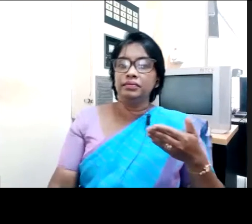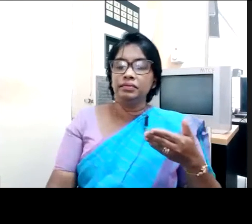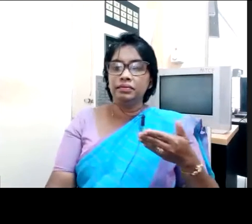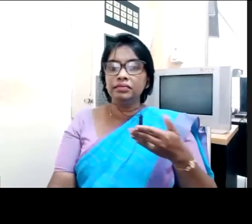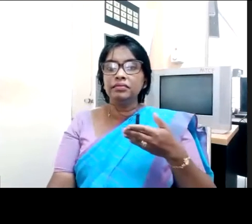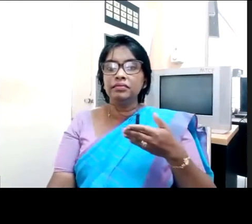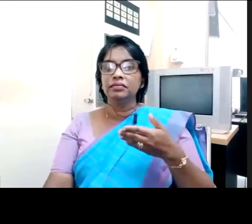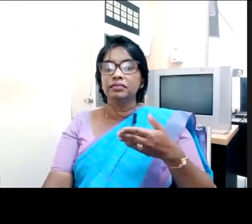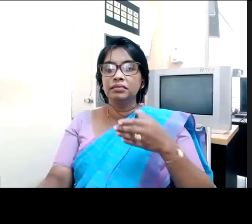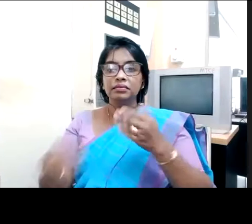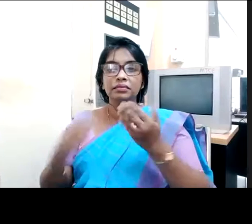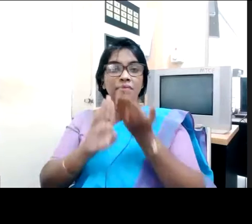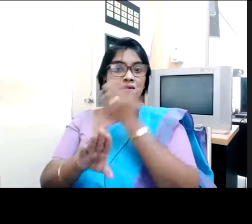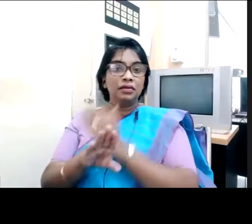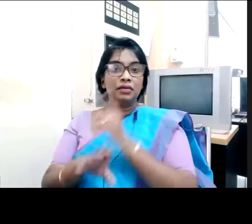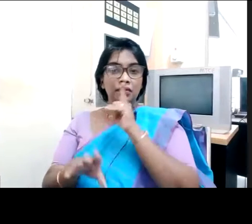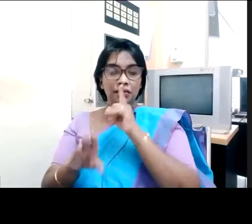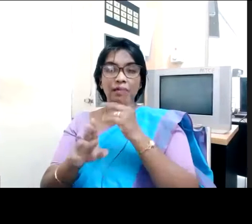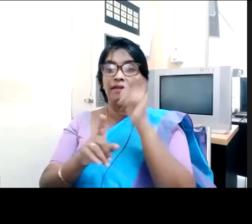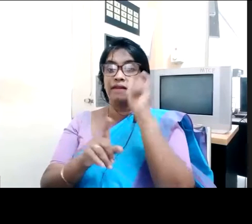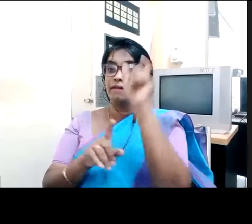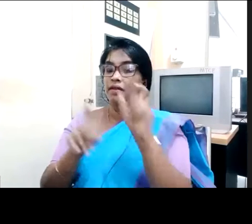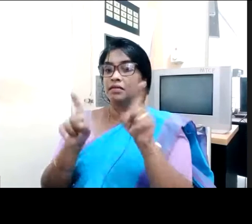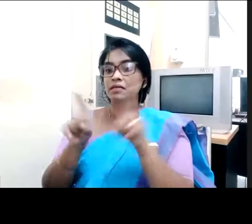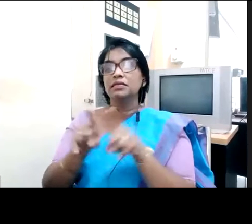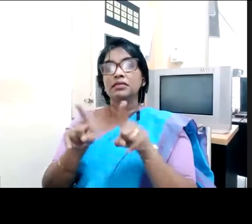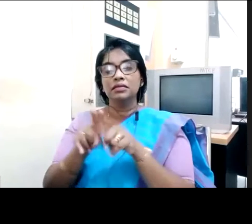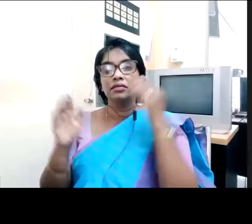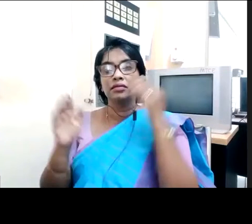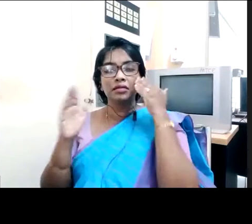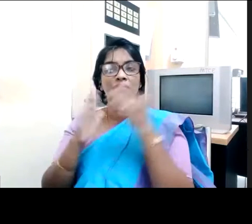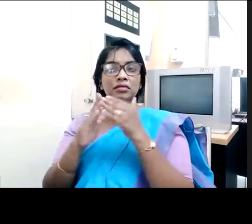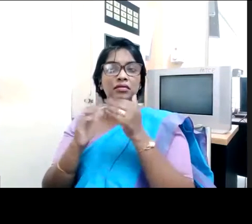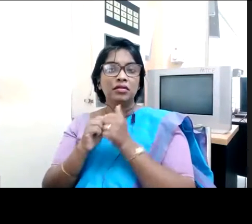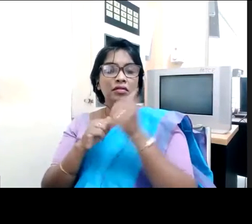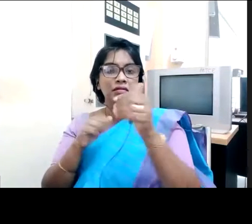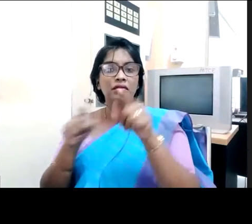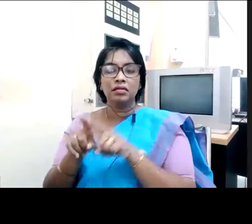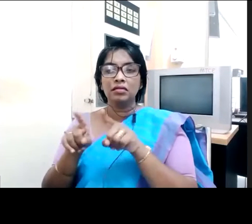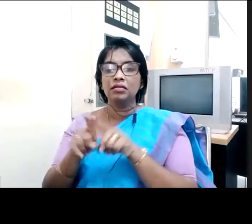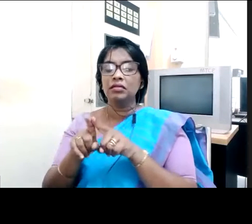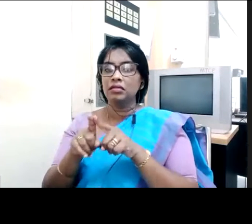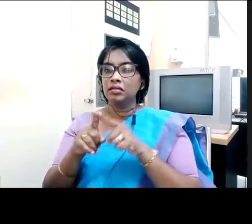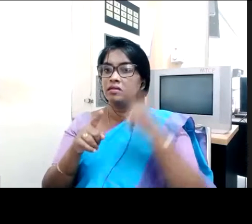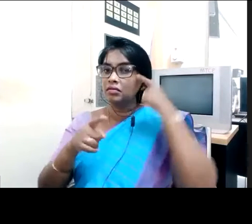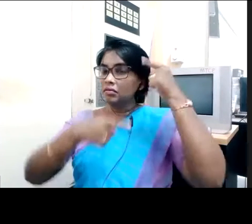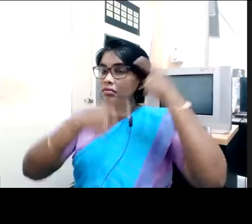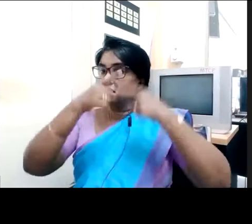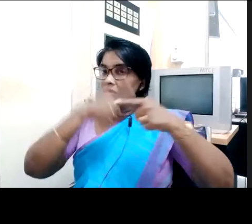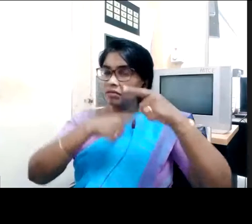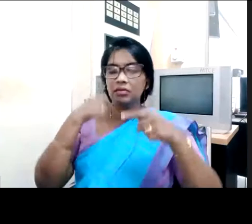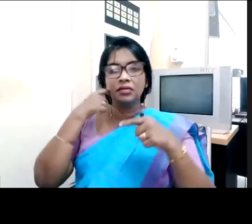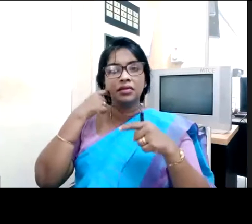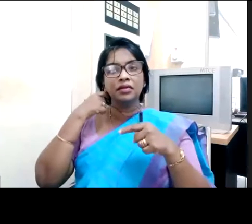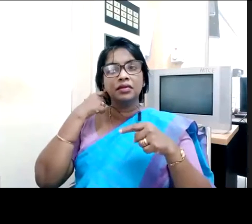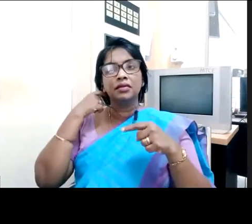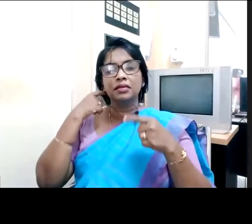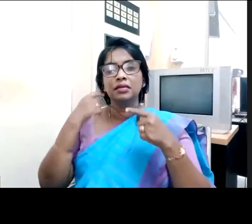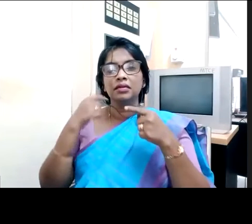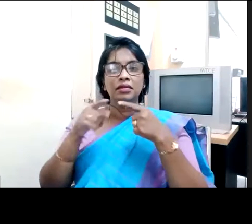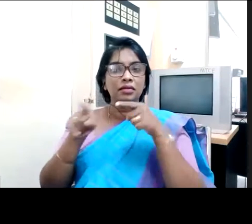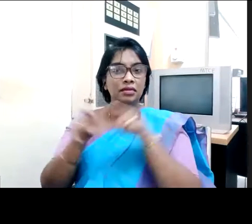we speak of artificial intelligence. We speak of Internet of Things or Internet